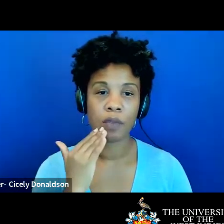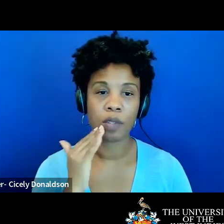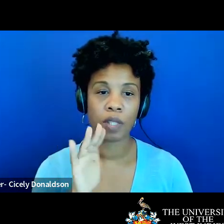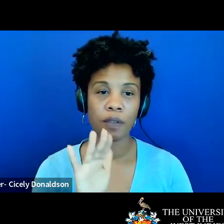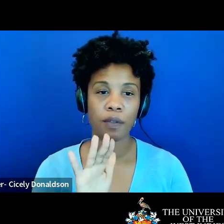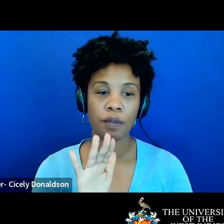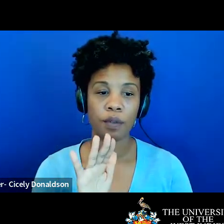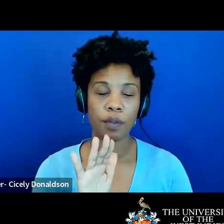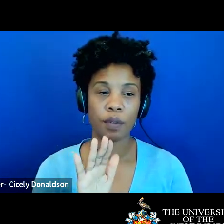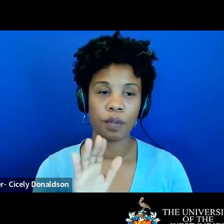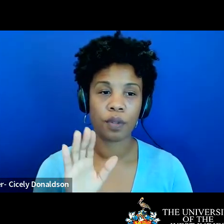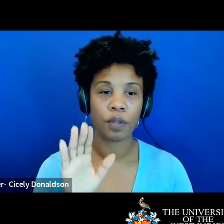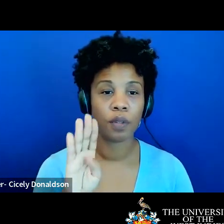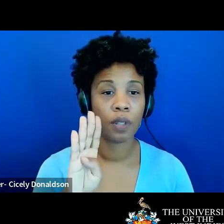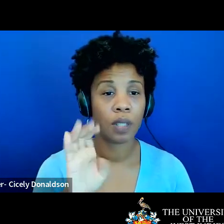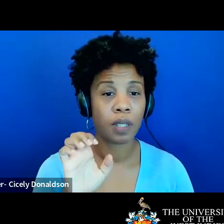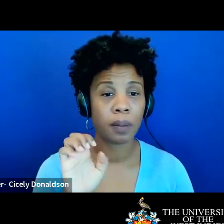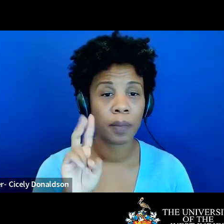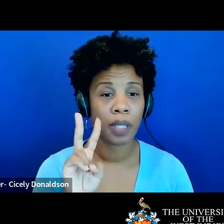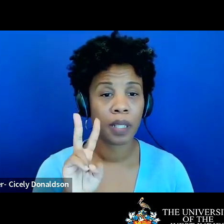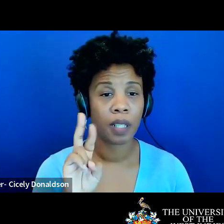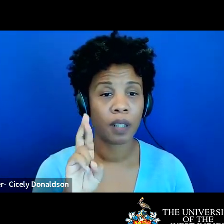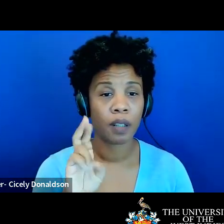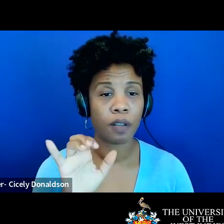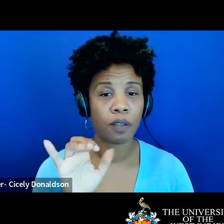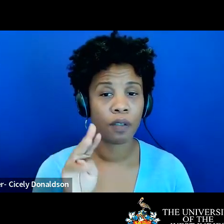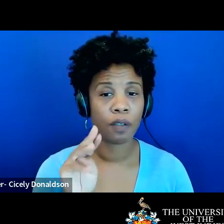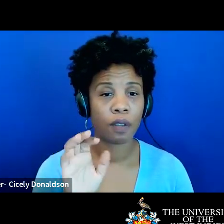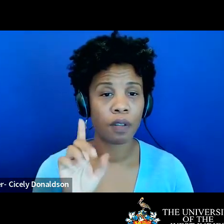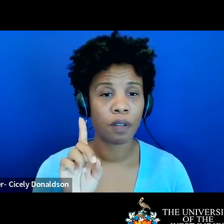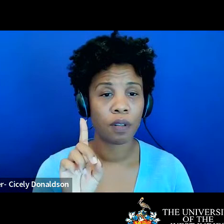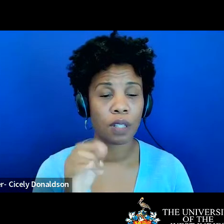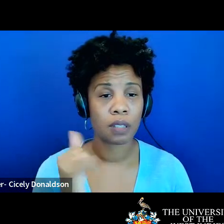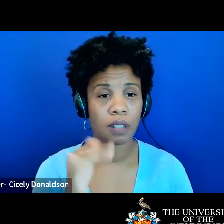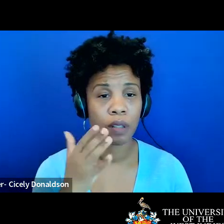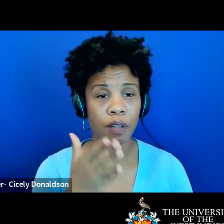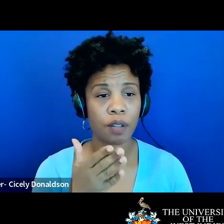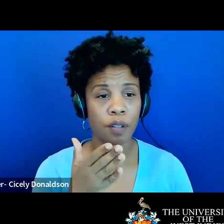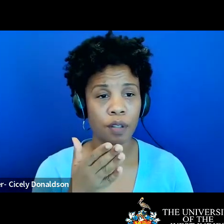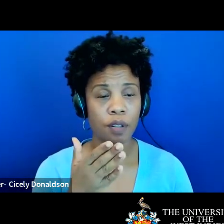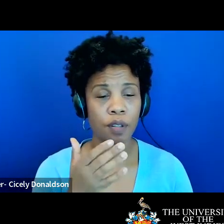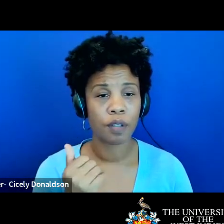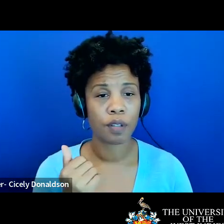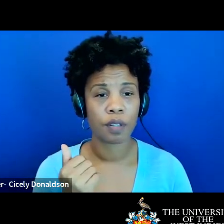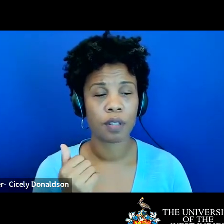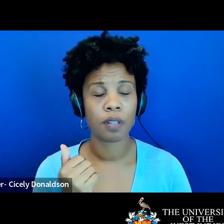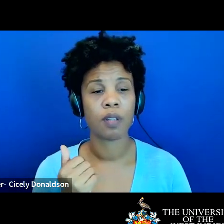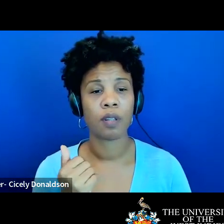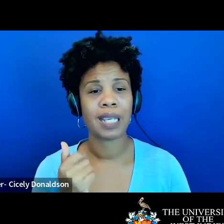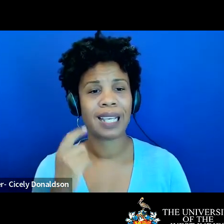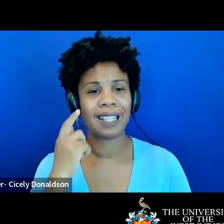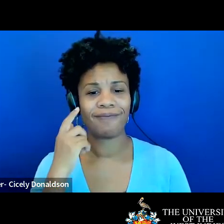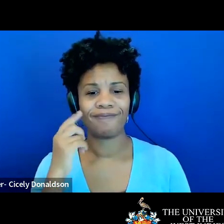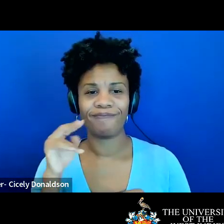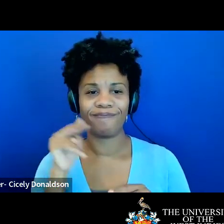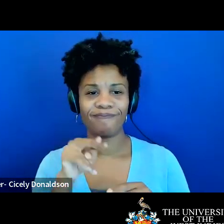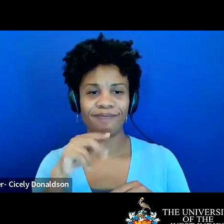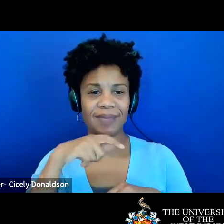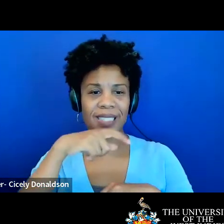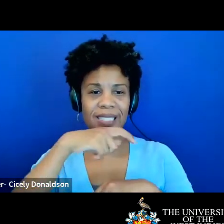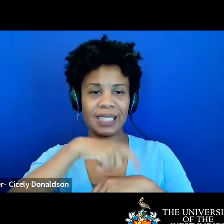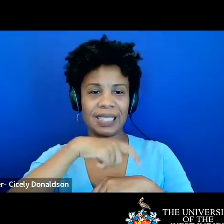Bev Reynolds, Yes. are you still on? I'm suggesting that in the interest of time,